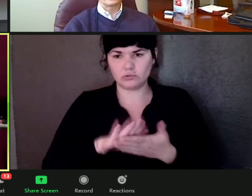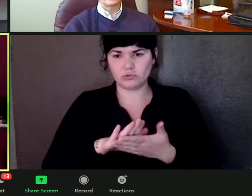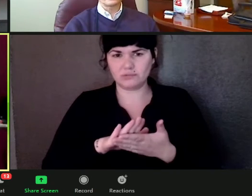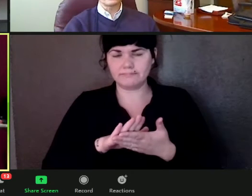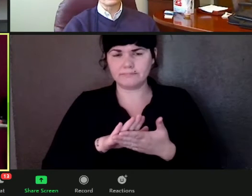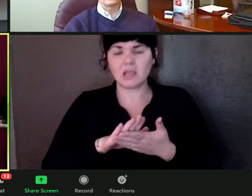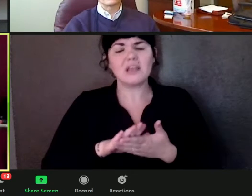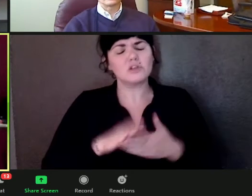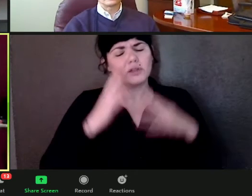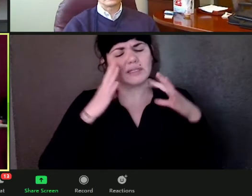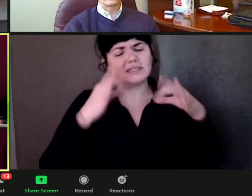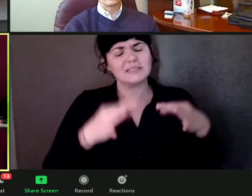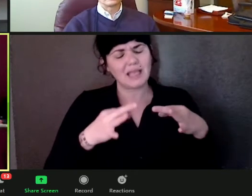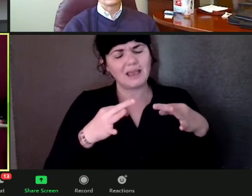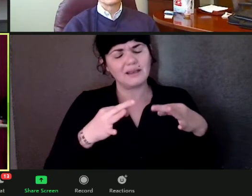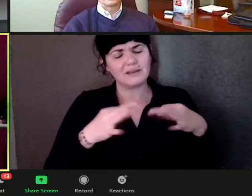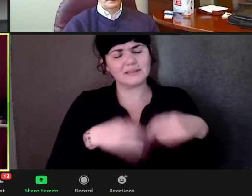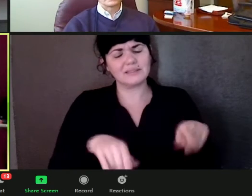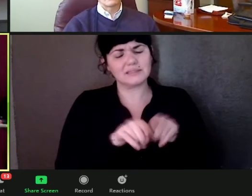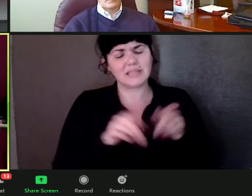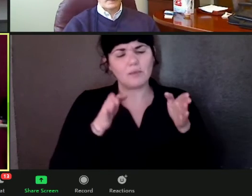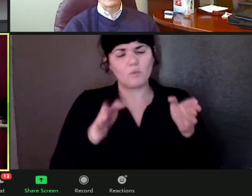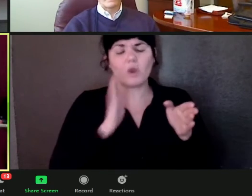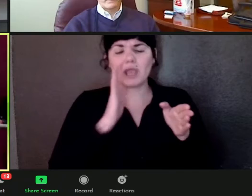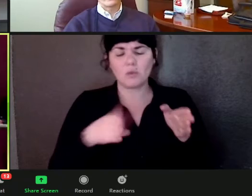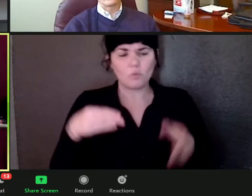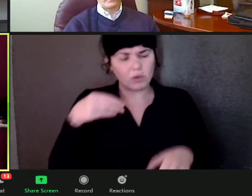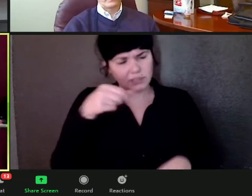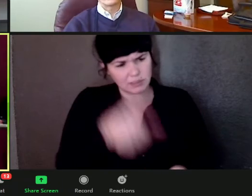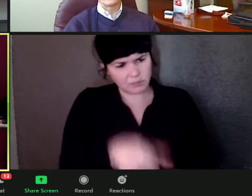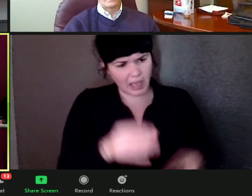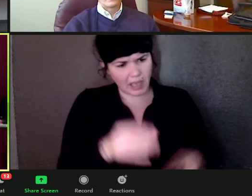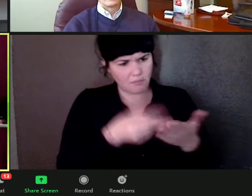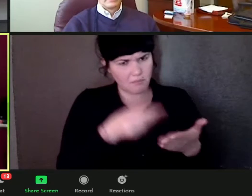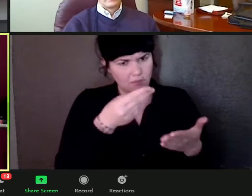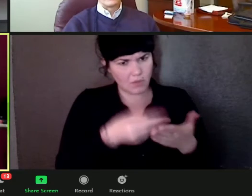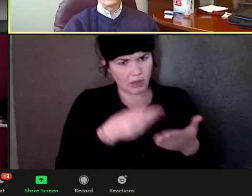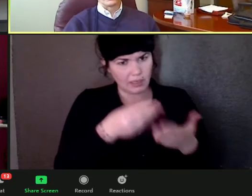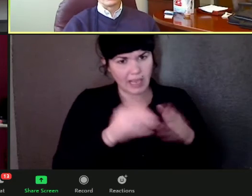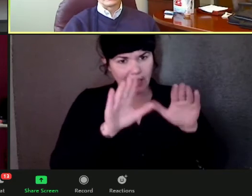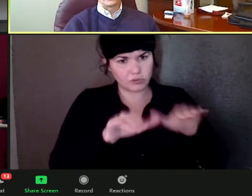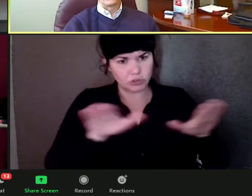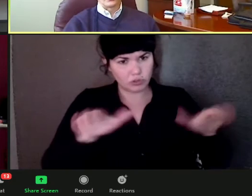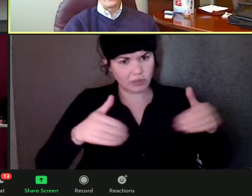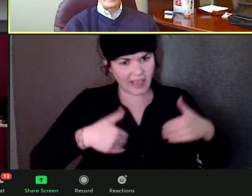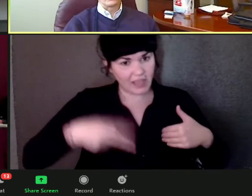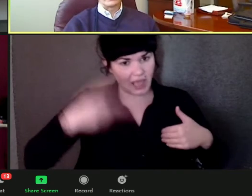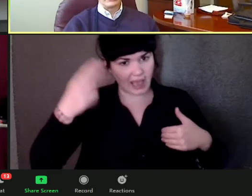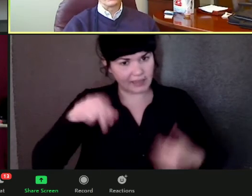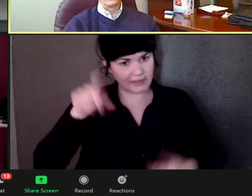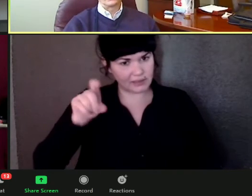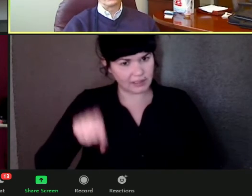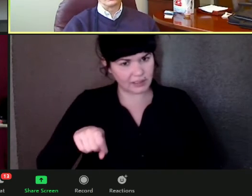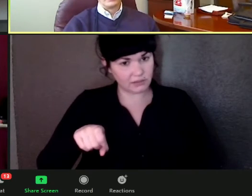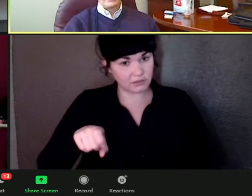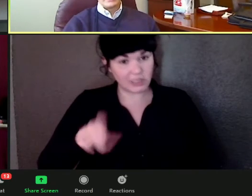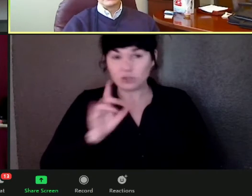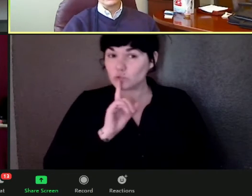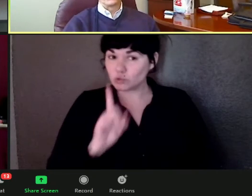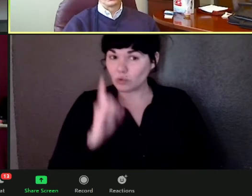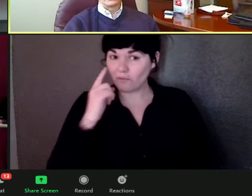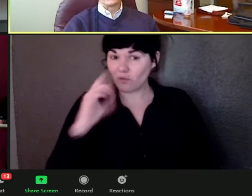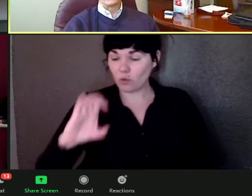children with the highest needs, is that same formula applied to charters as well? That is correct. So the allocation to